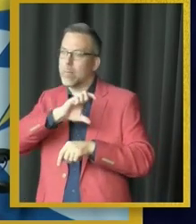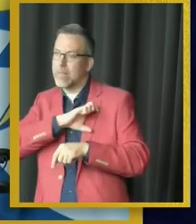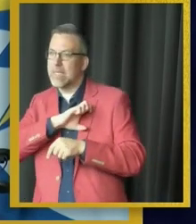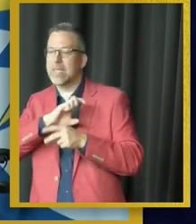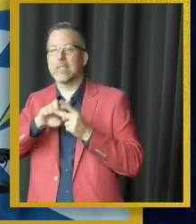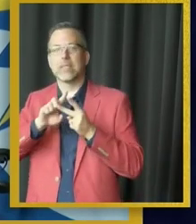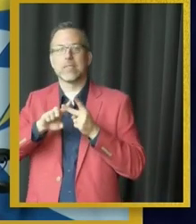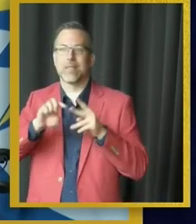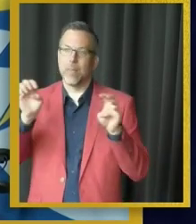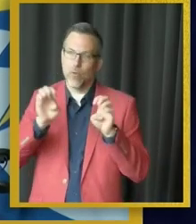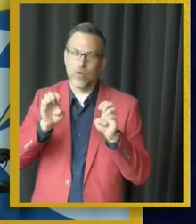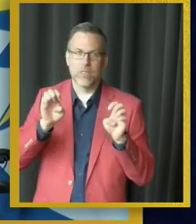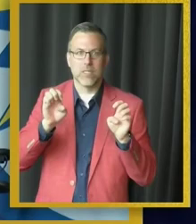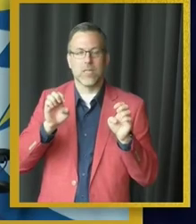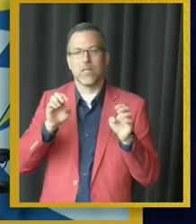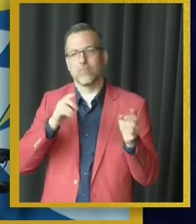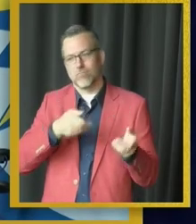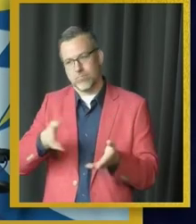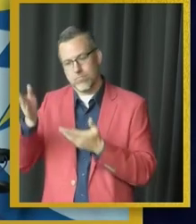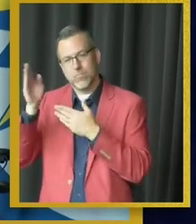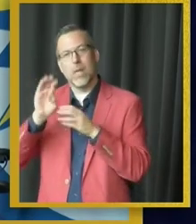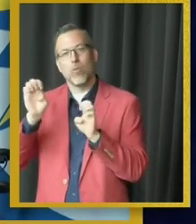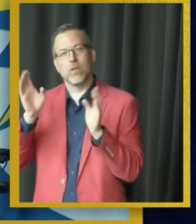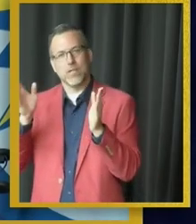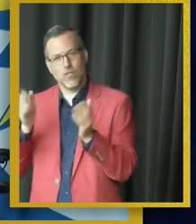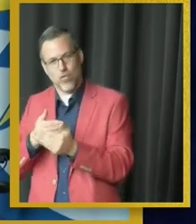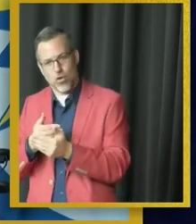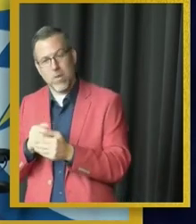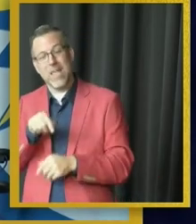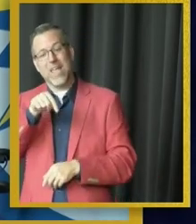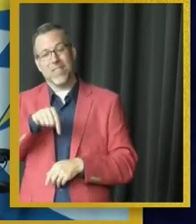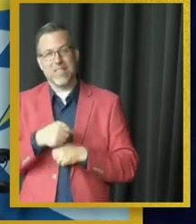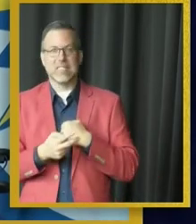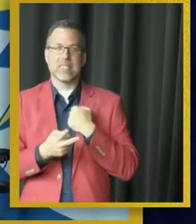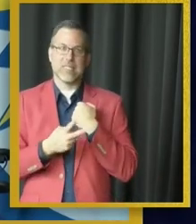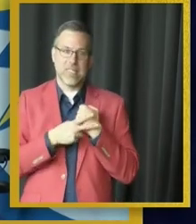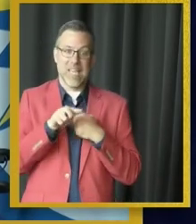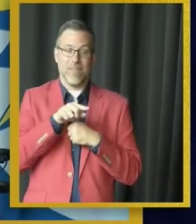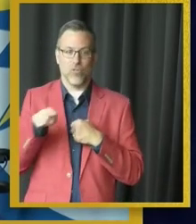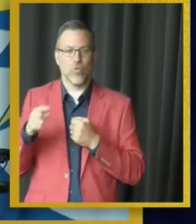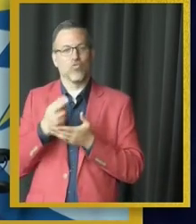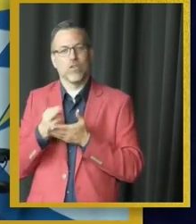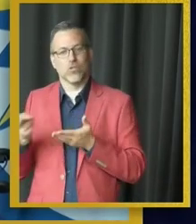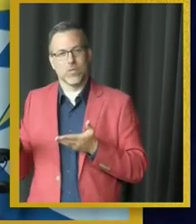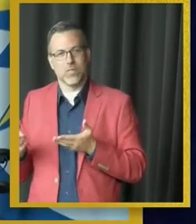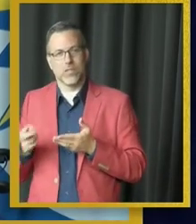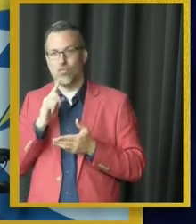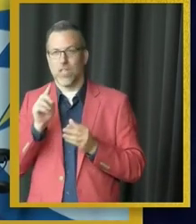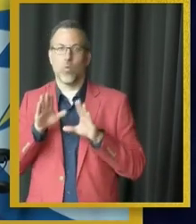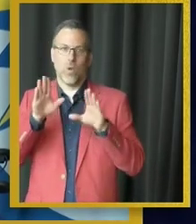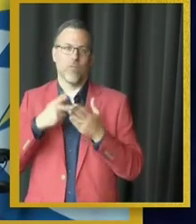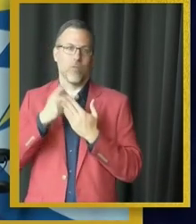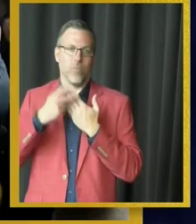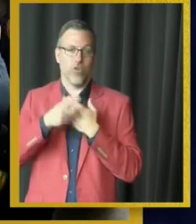an emergency room visit. So this has been a successful rollout for our city.